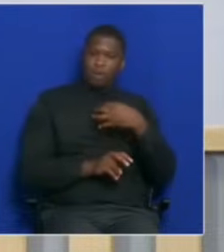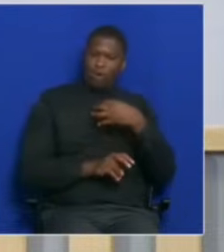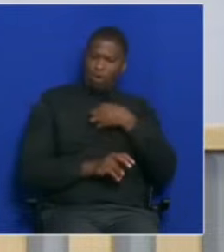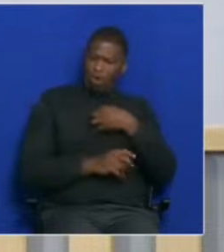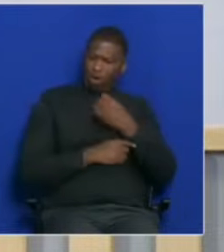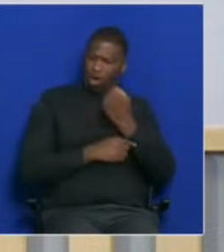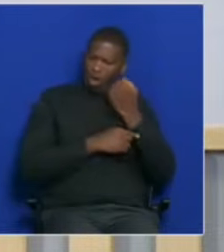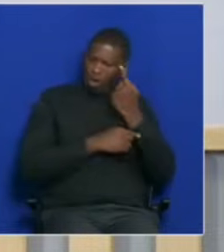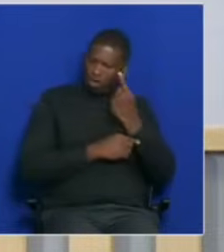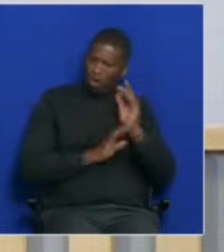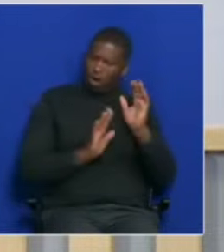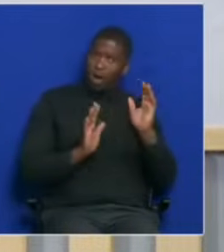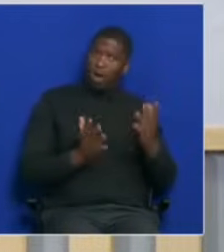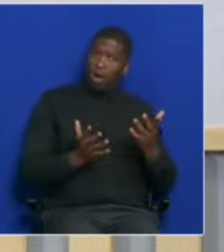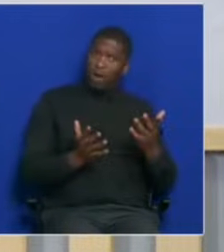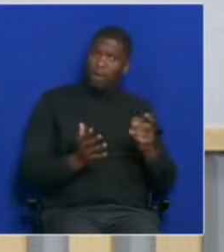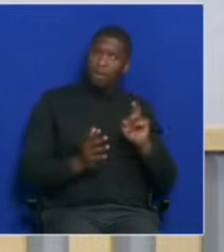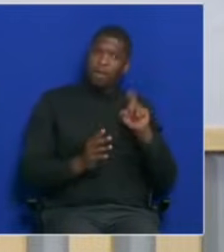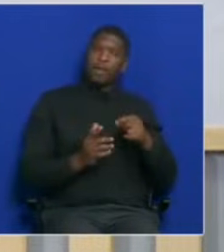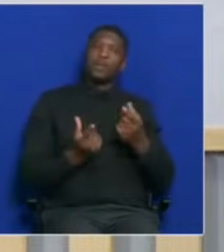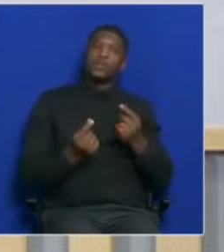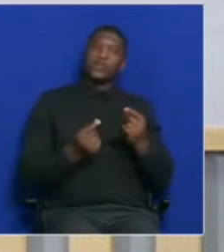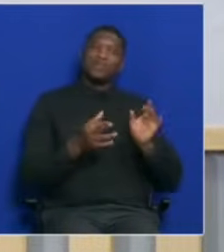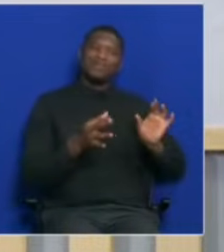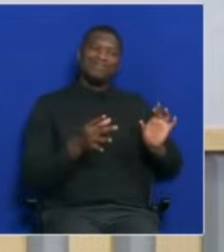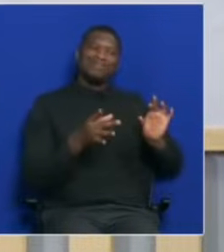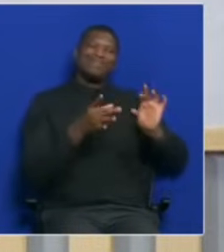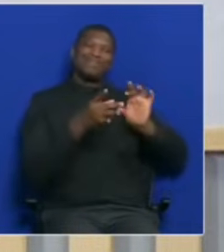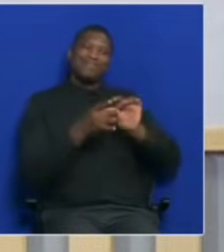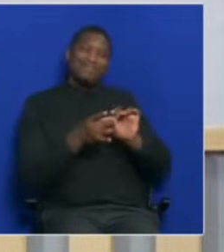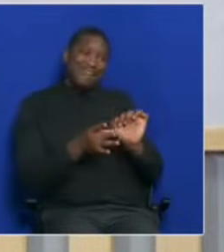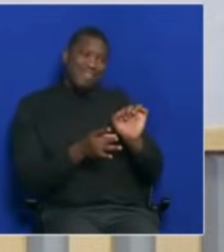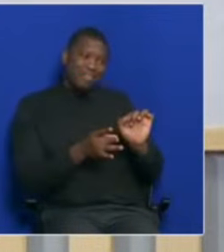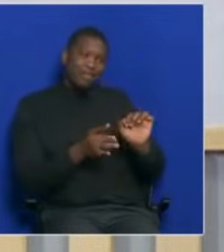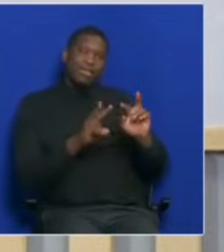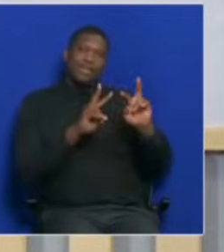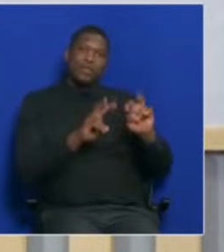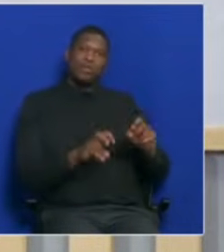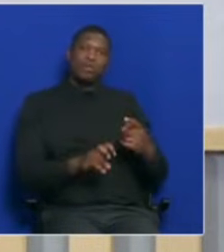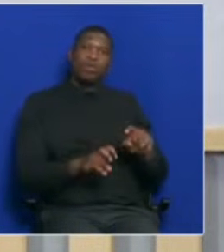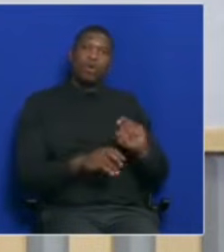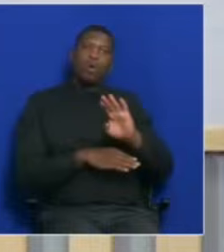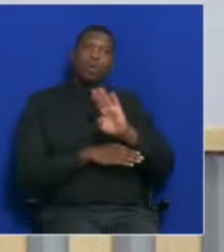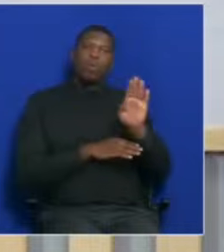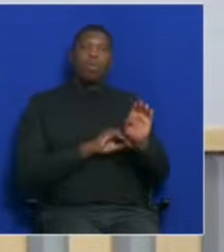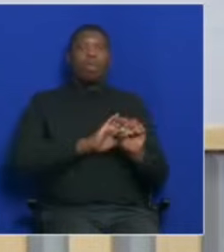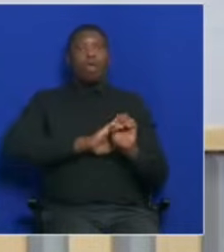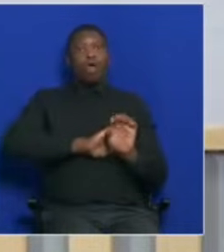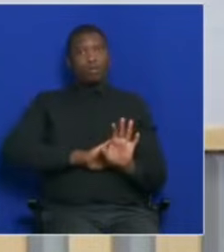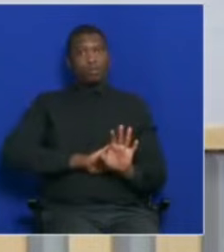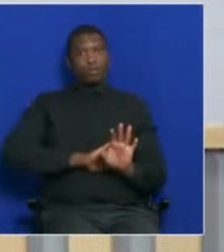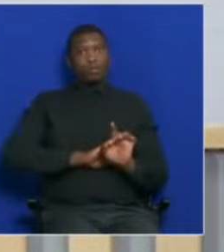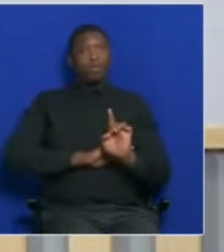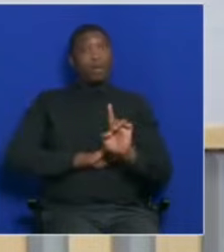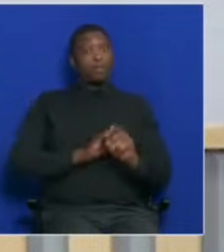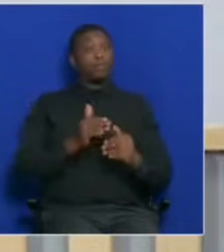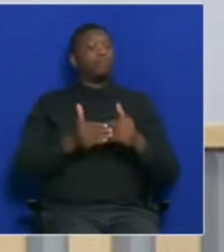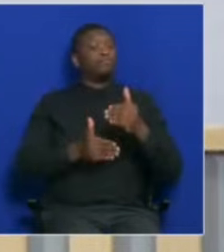the extension of that investigation on the Blue Lights. But as it turned out,